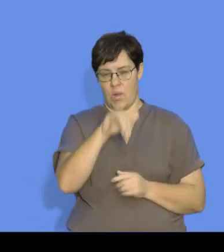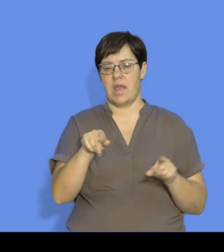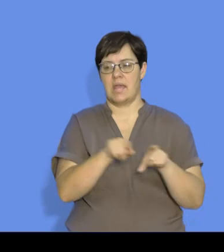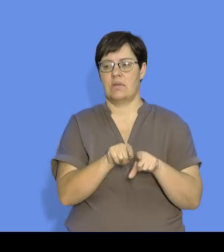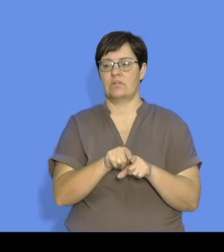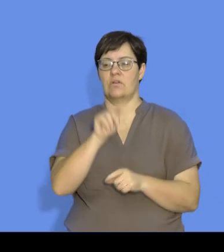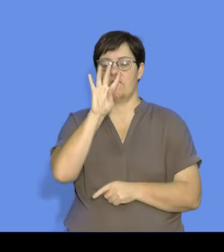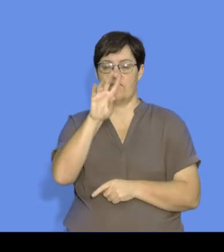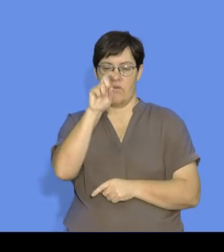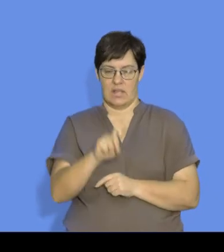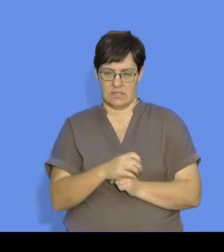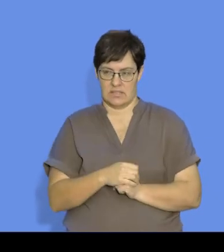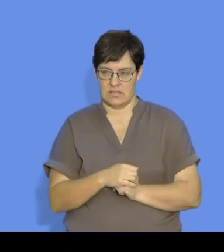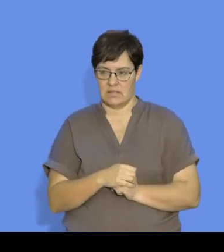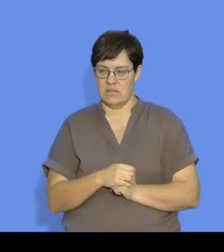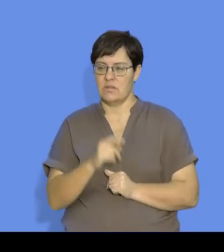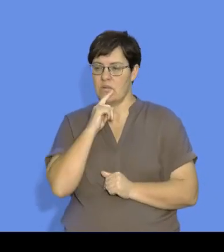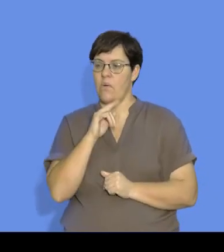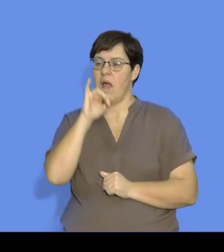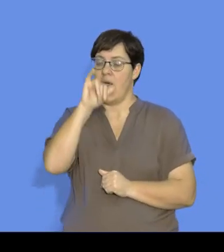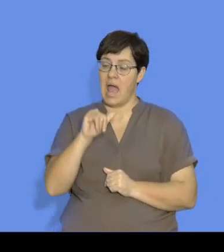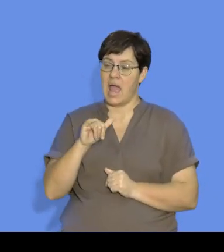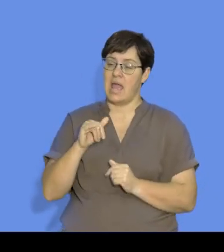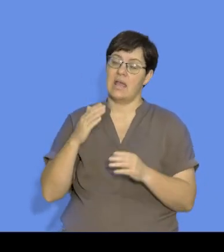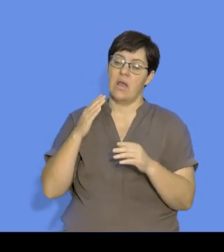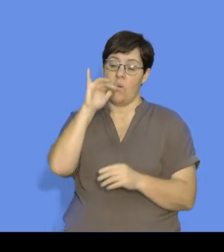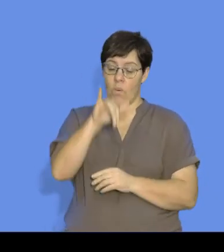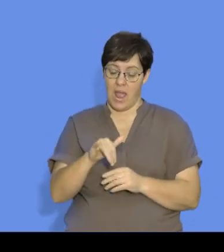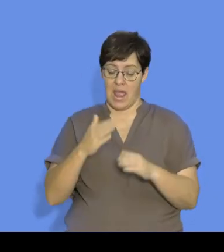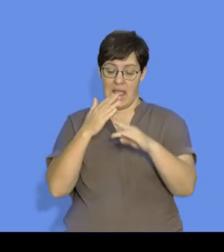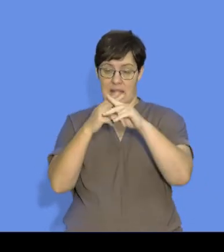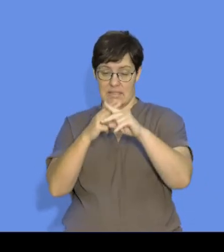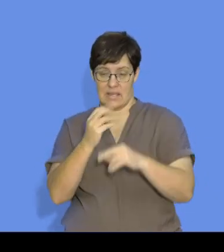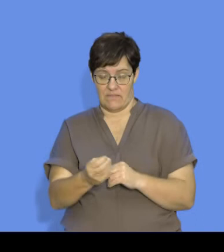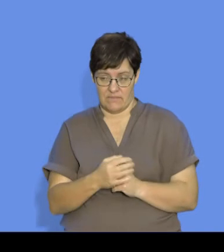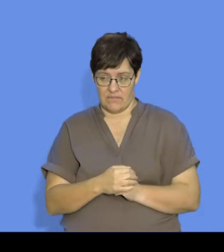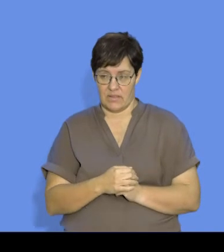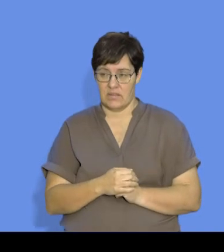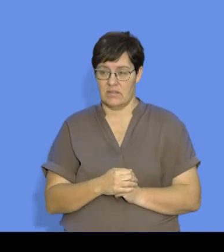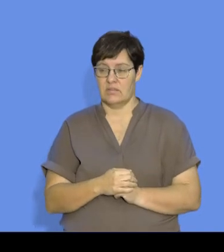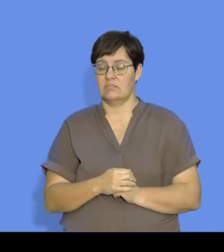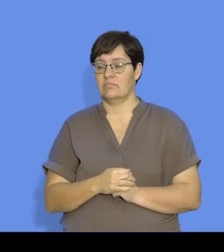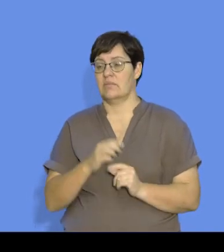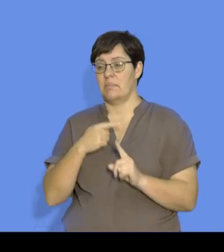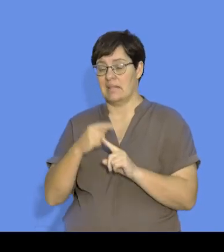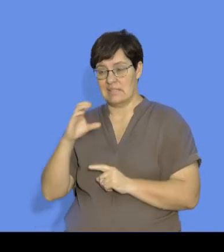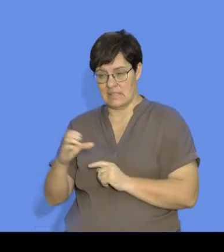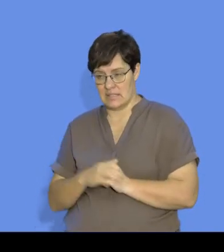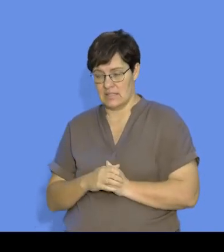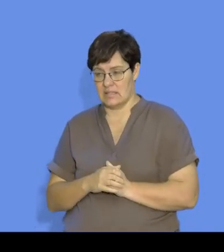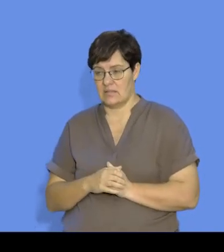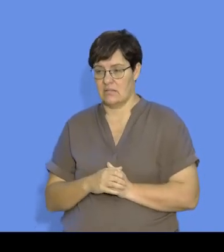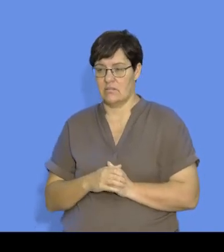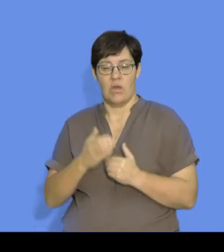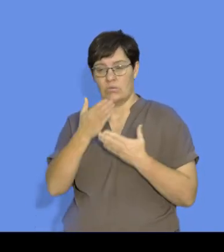y is equals to 4x. Now I need the y-intercept, right? And the y-intercept, which is the c,